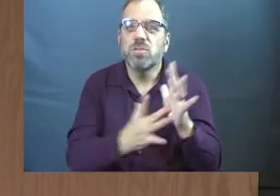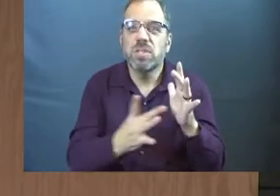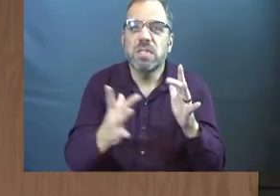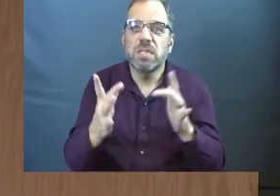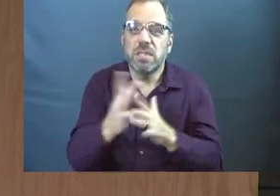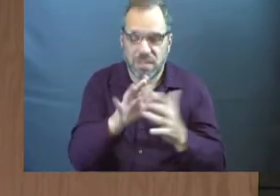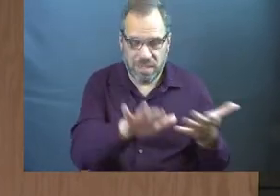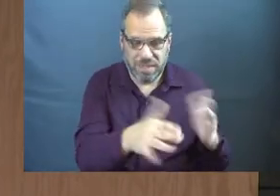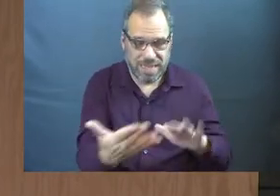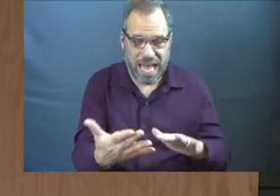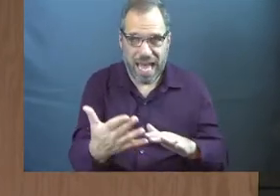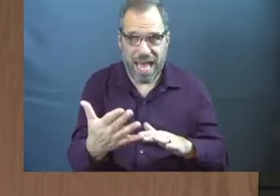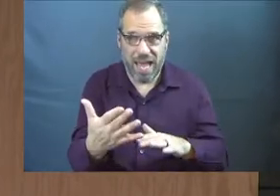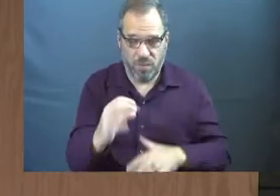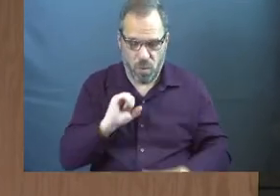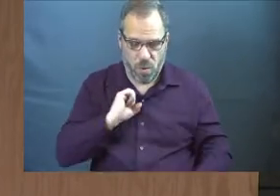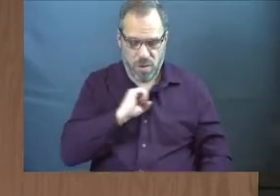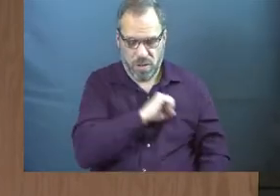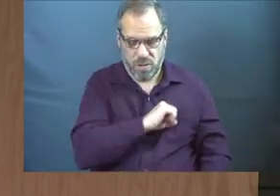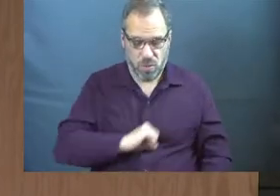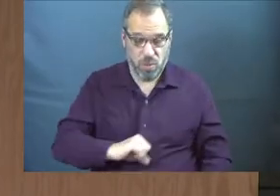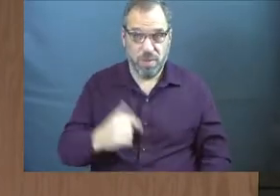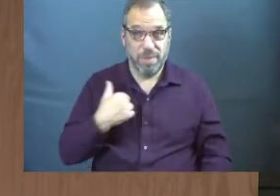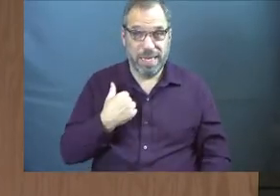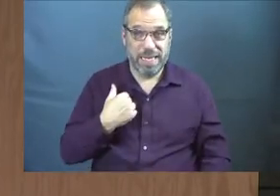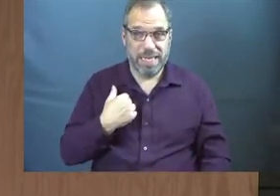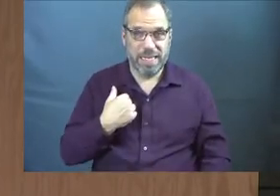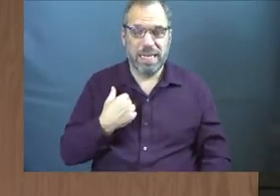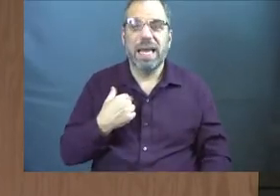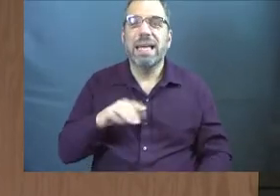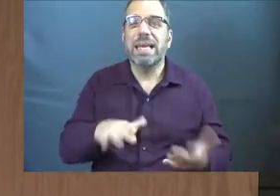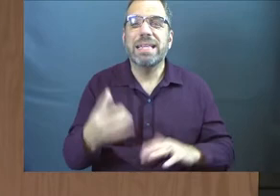Jesus didn't die for the super you, he died for you.